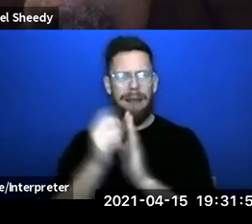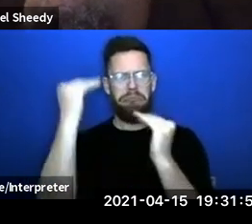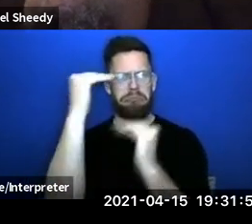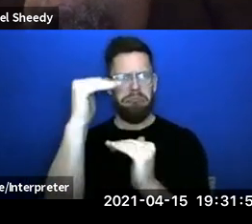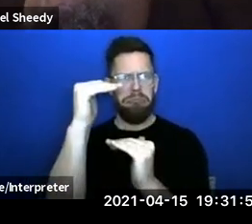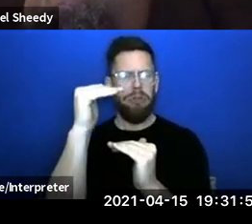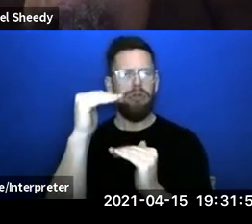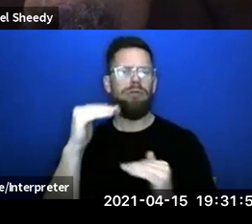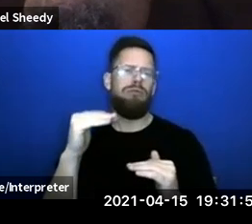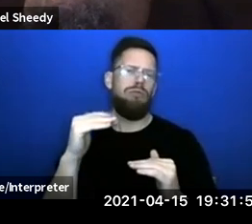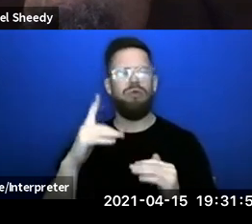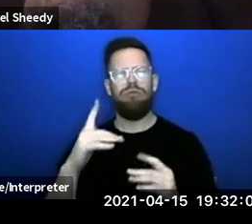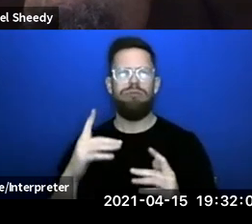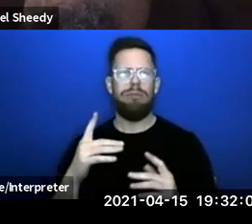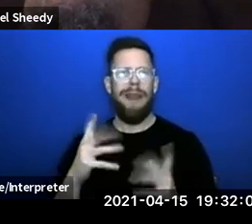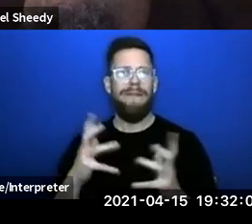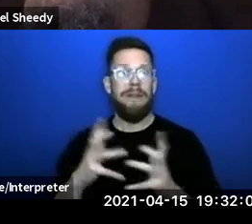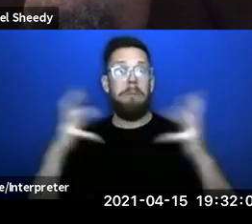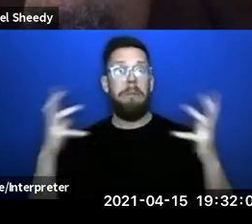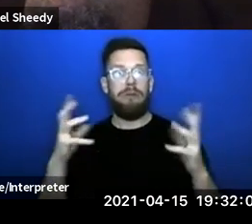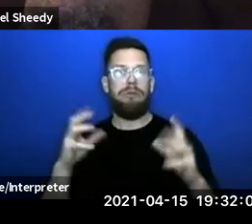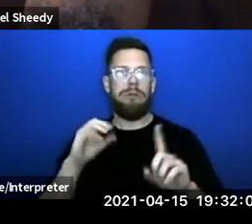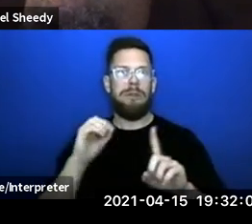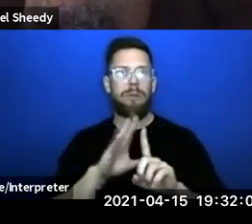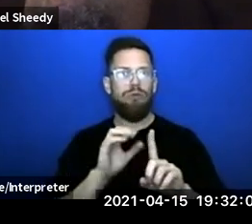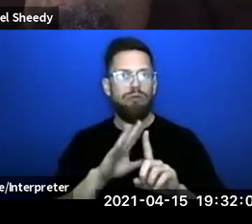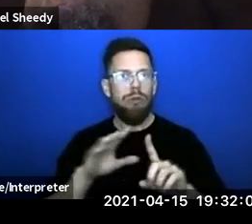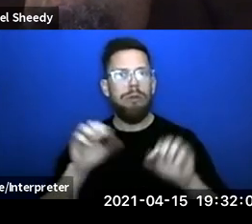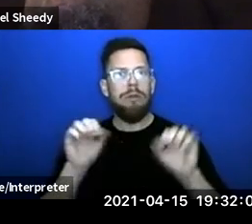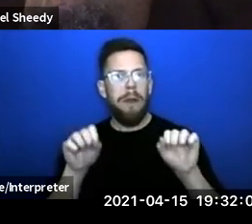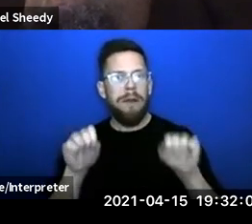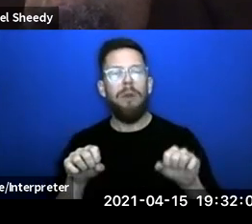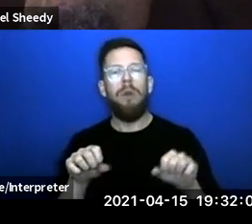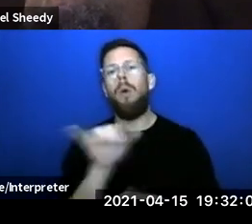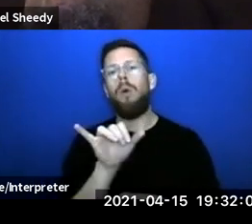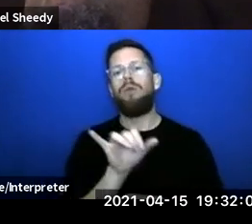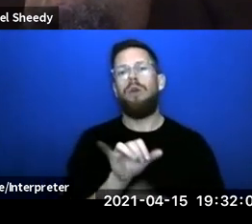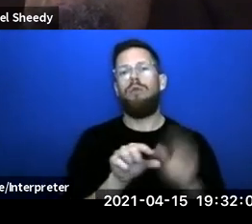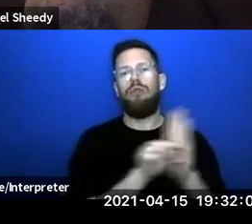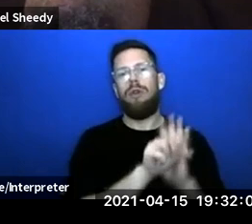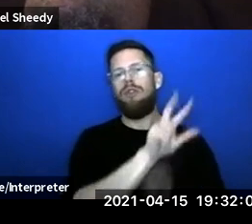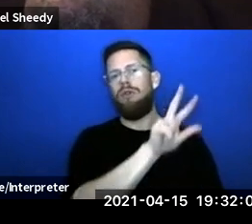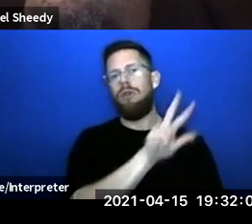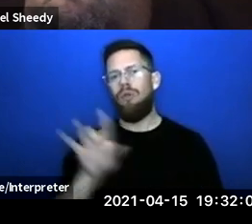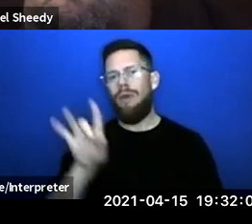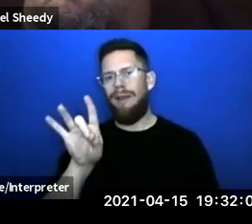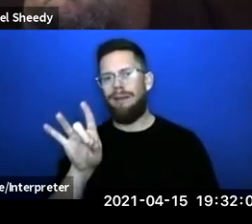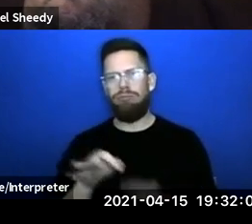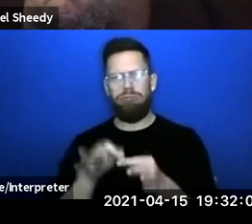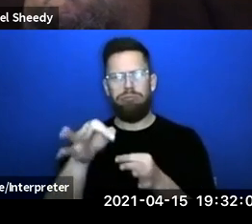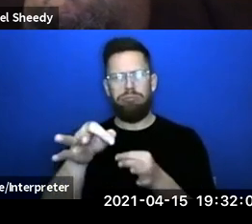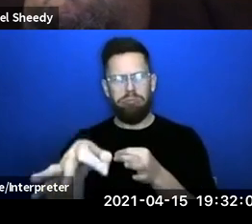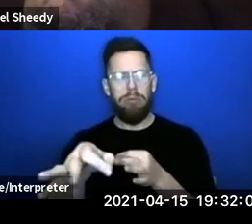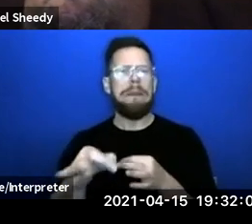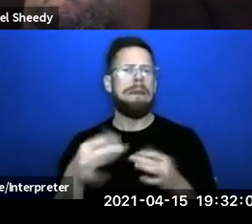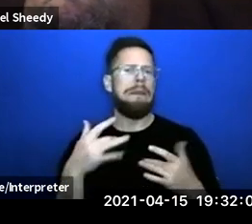exposure for students. They also shortened the testing windows for grades 3 through 8. So typically our students in